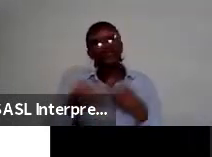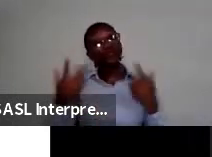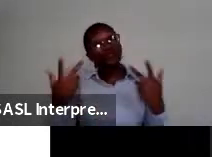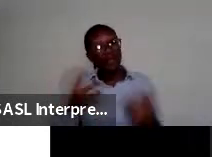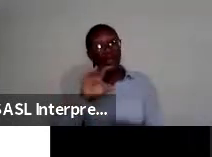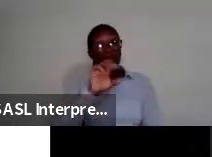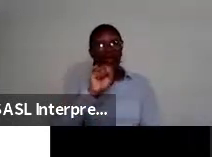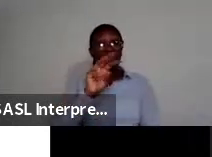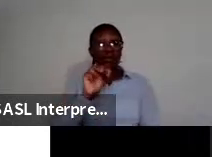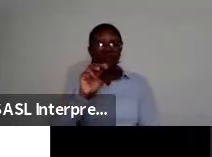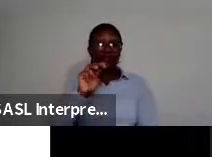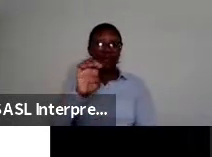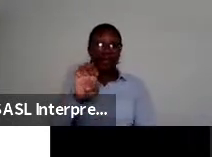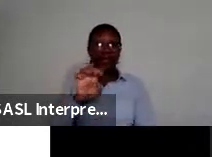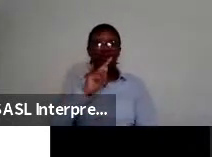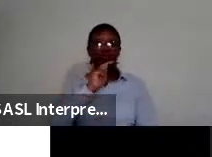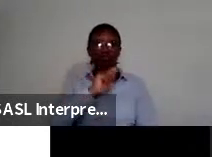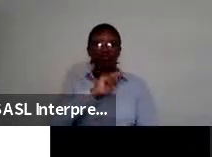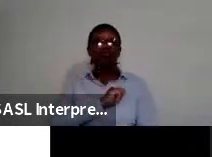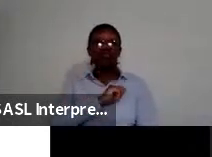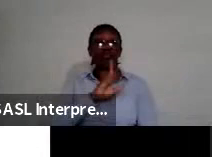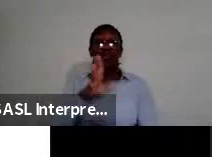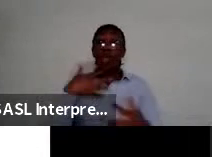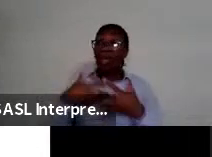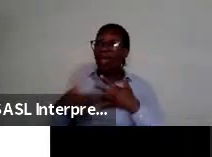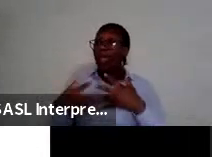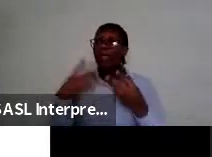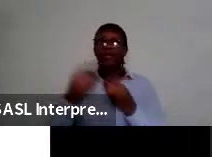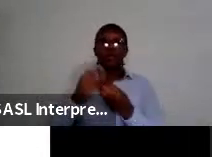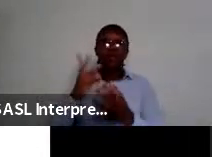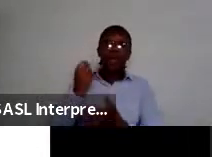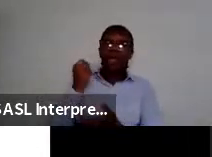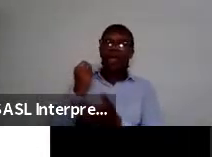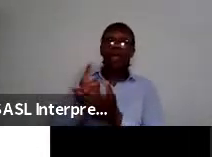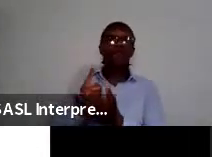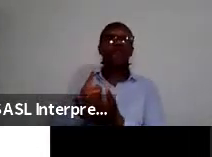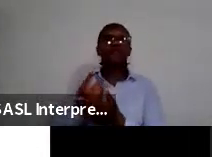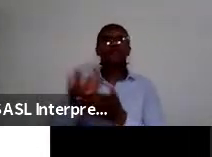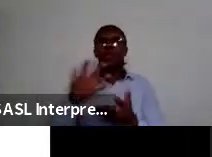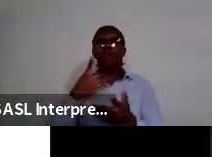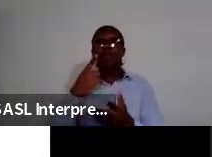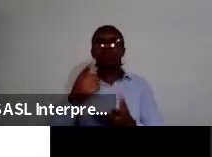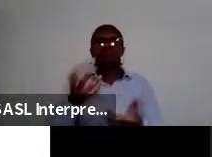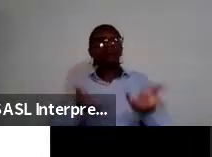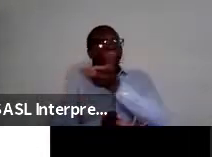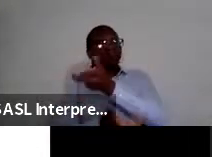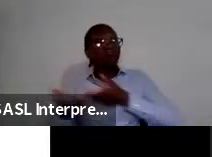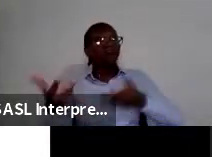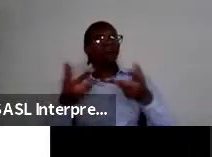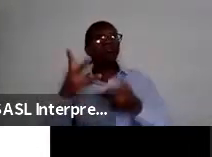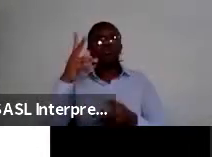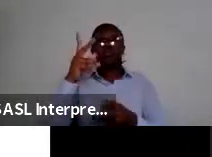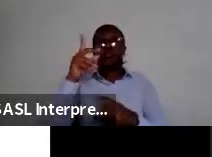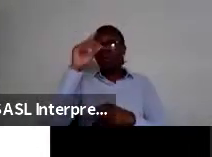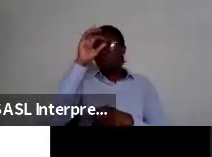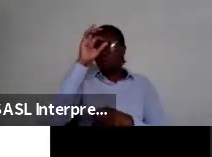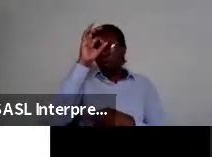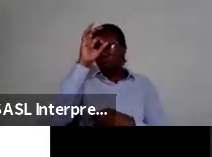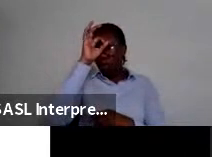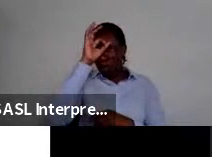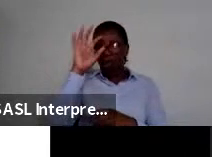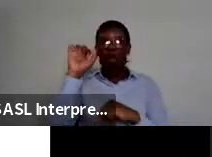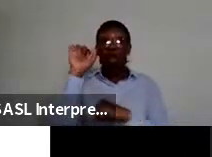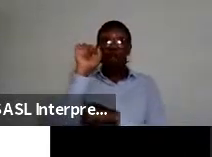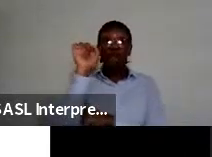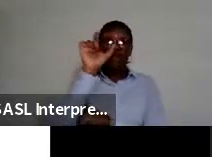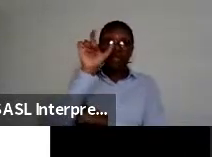a recourse in case something goes wrong during the time when they interact with the enforcement officers from customs and SARS as a